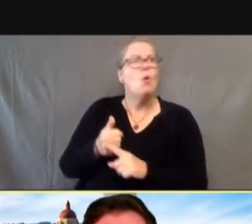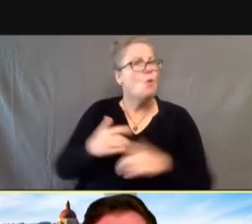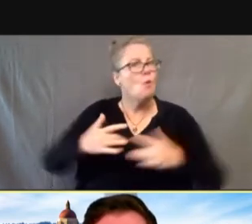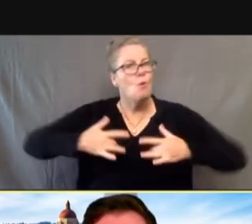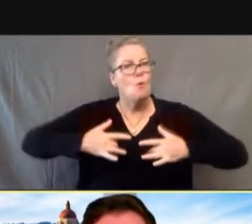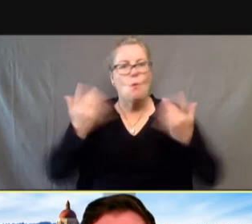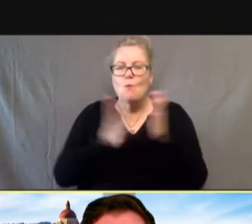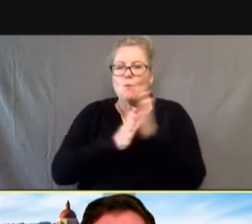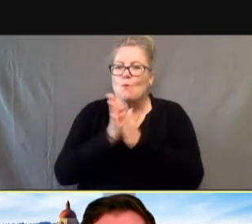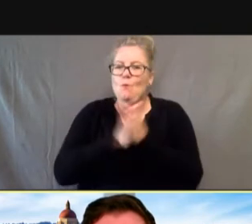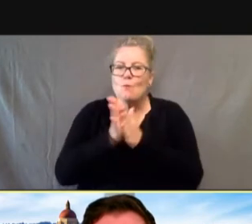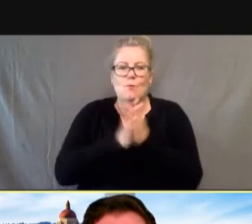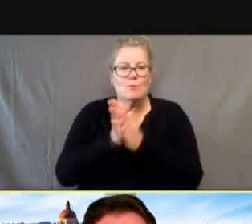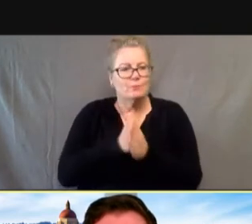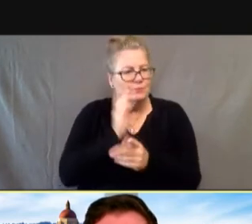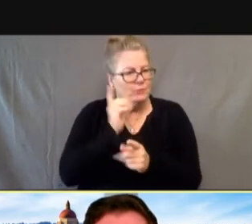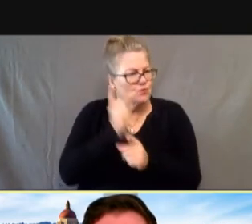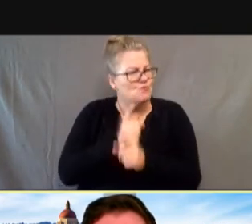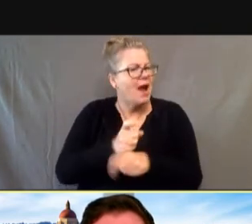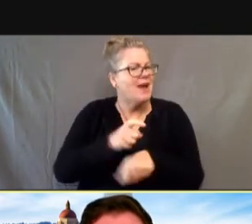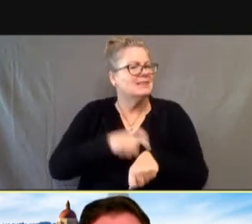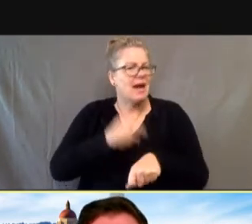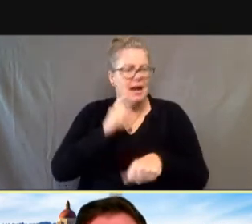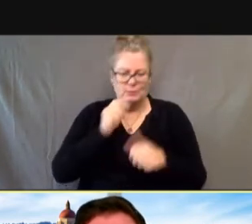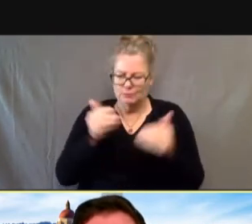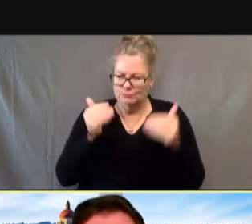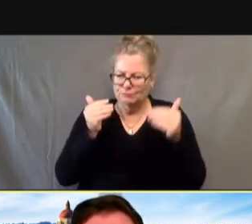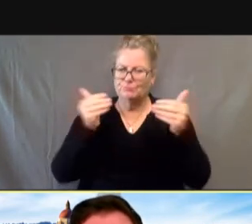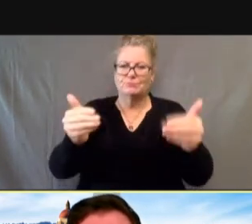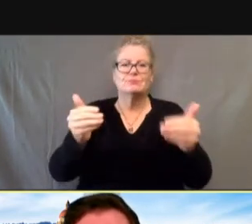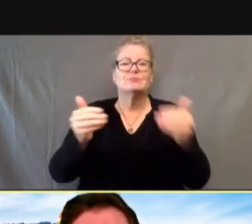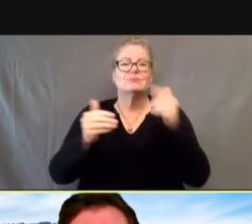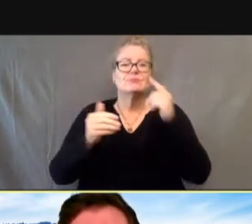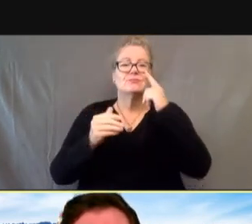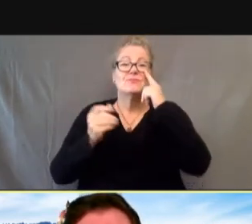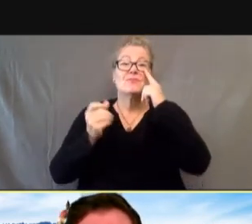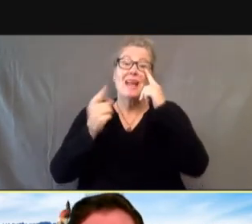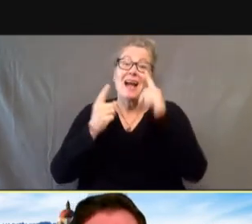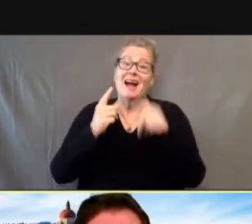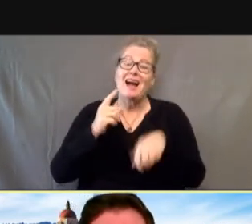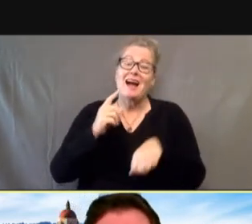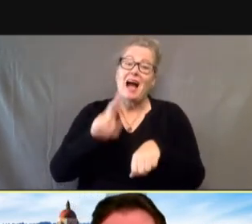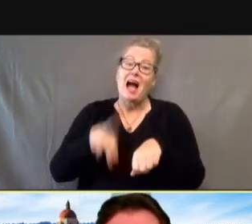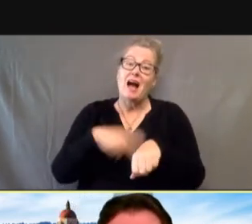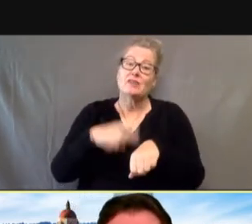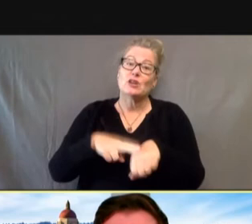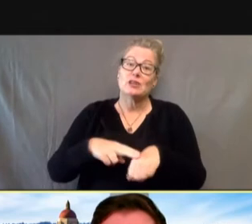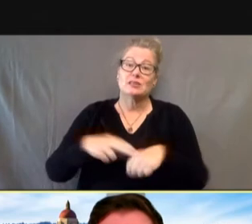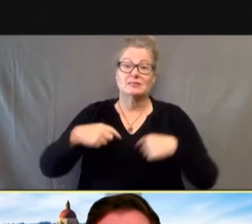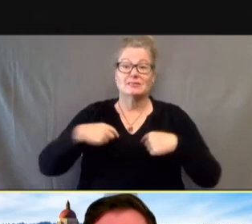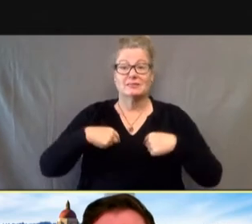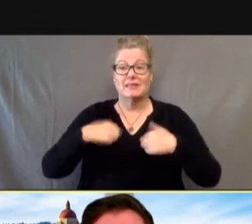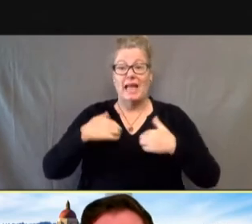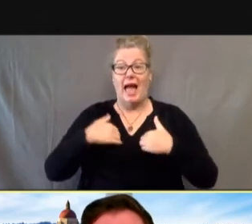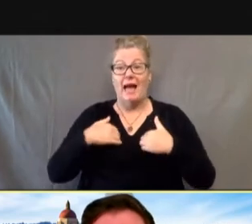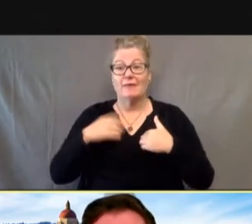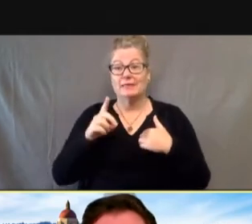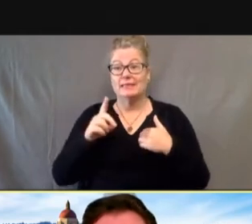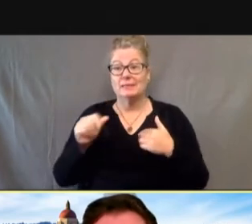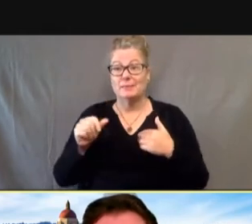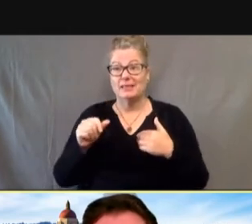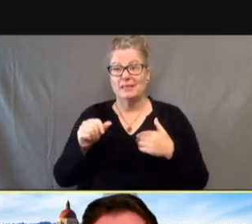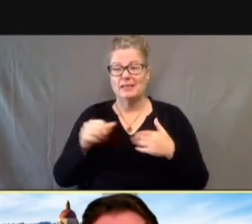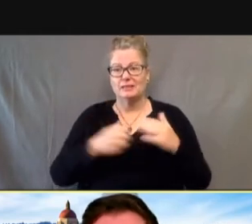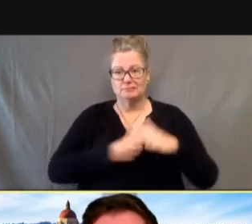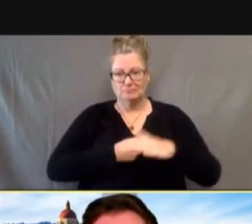enthusiastic, thinking that this was the right time to do this. And but of course, as the one with the disability, I was put in charge. See